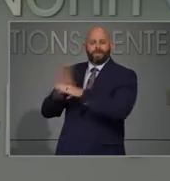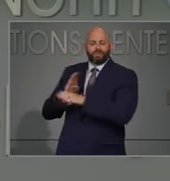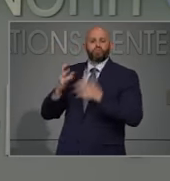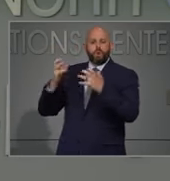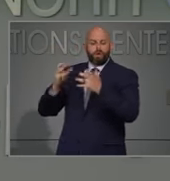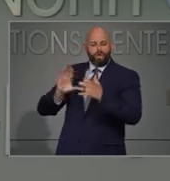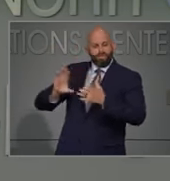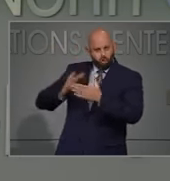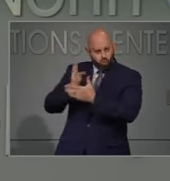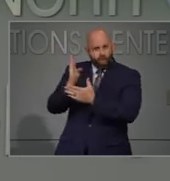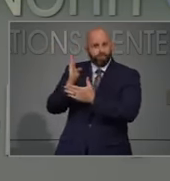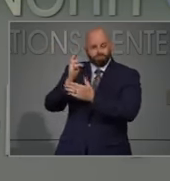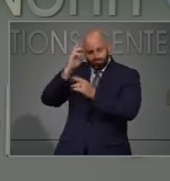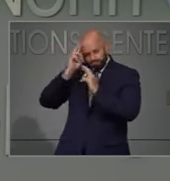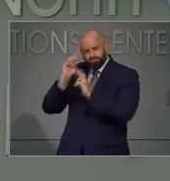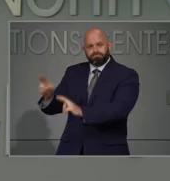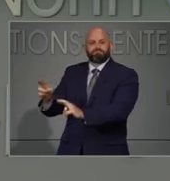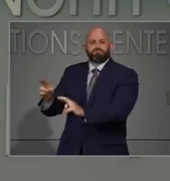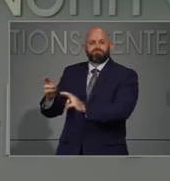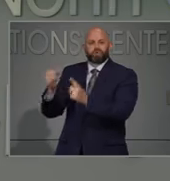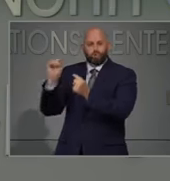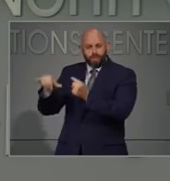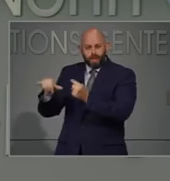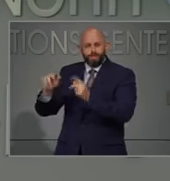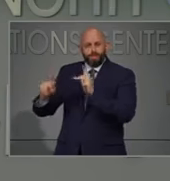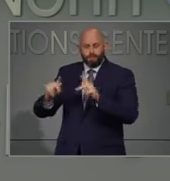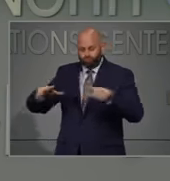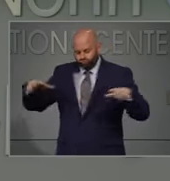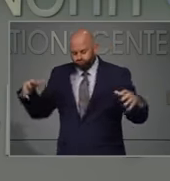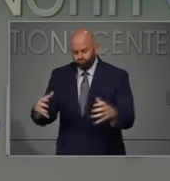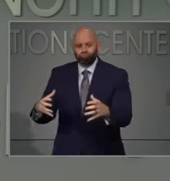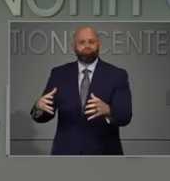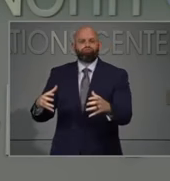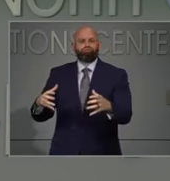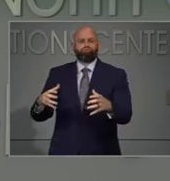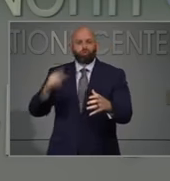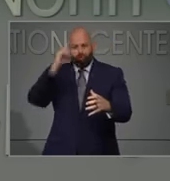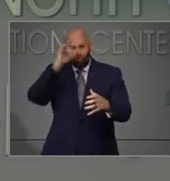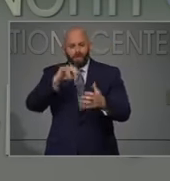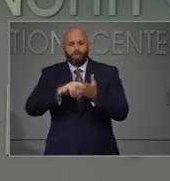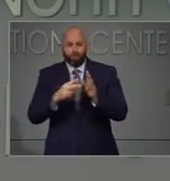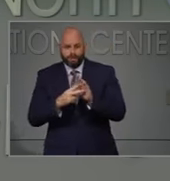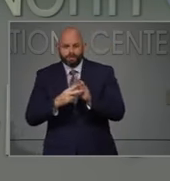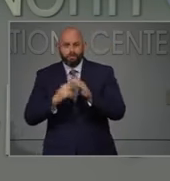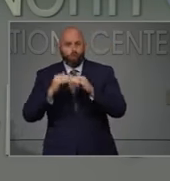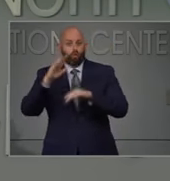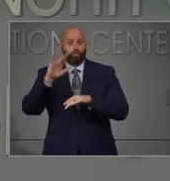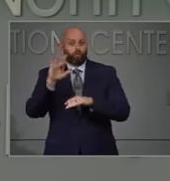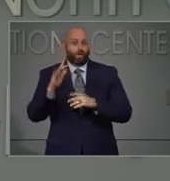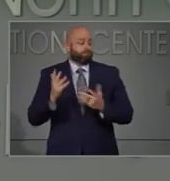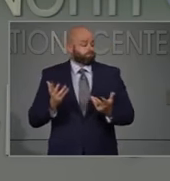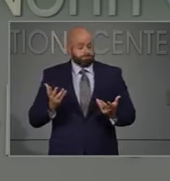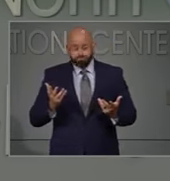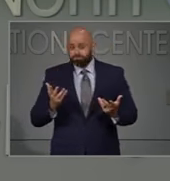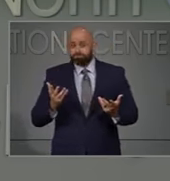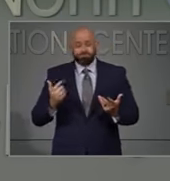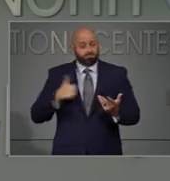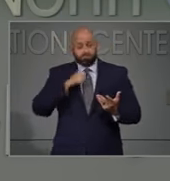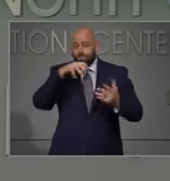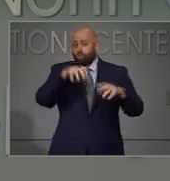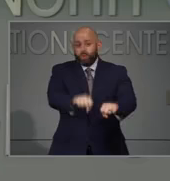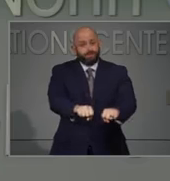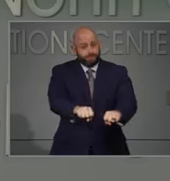that, and people were gathered together and exceeding the mass gathering. And